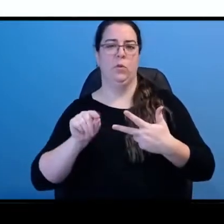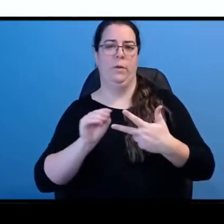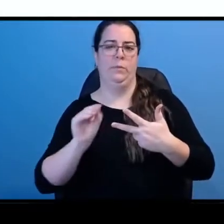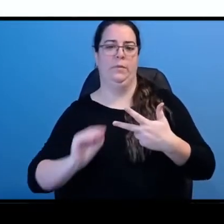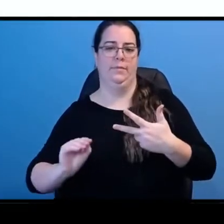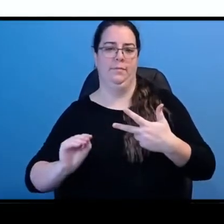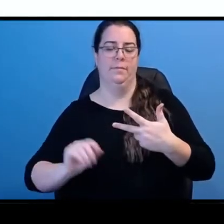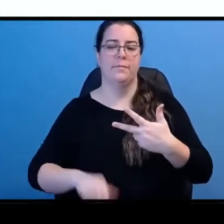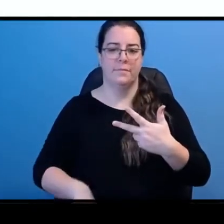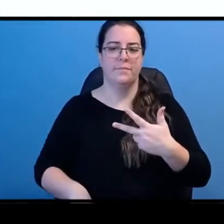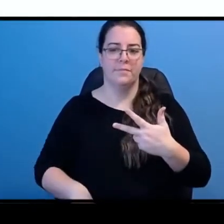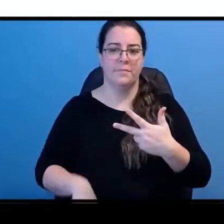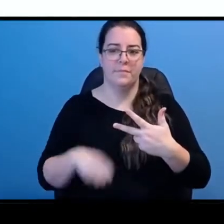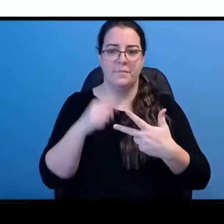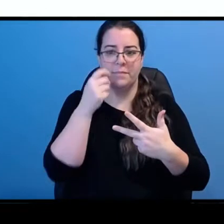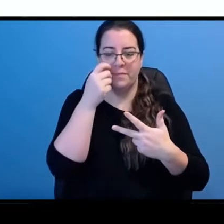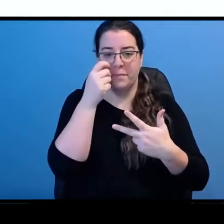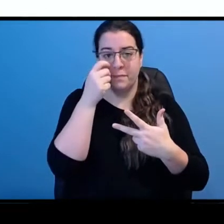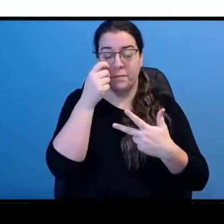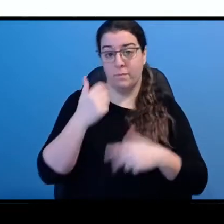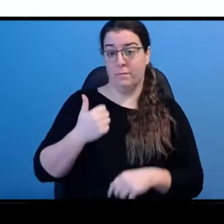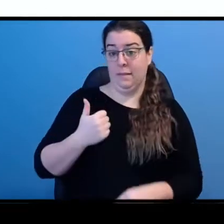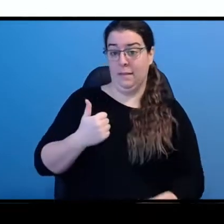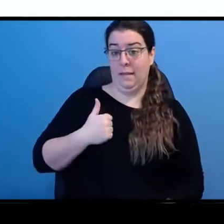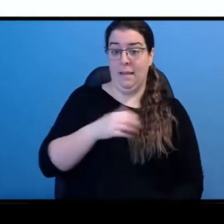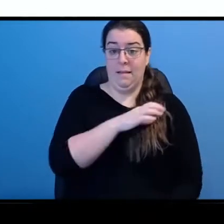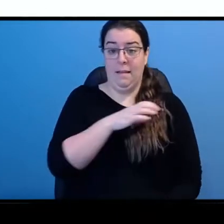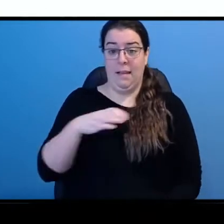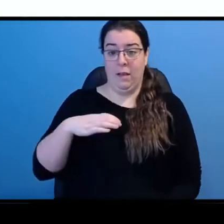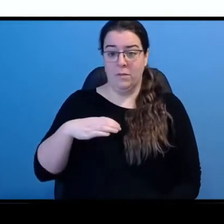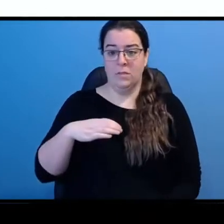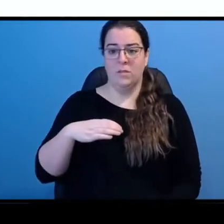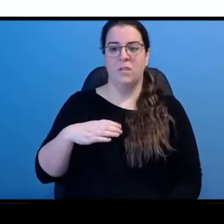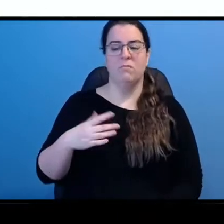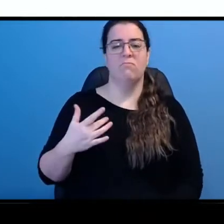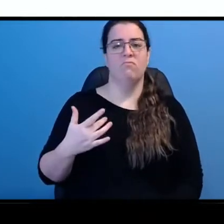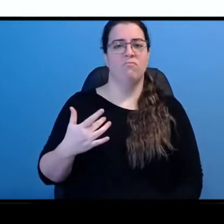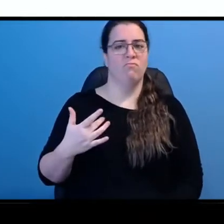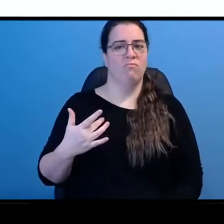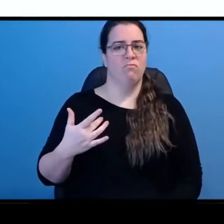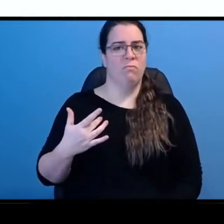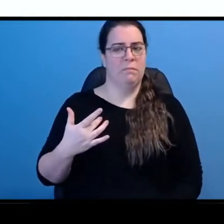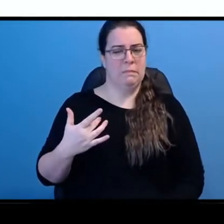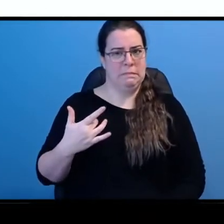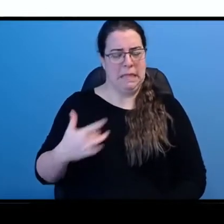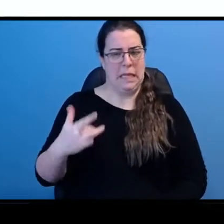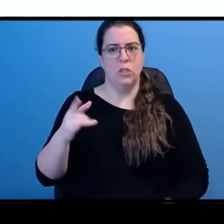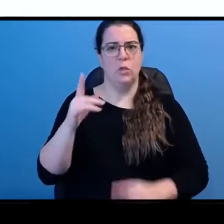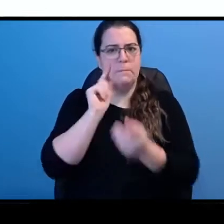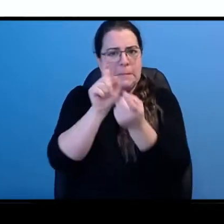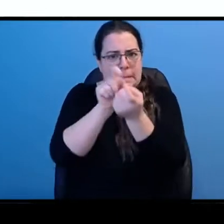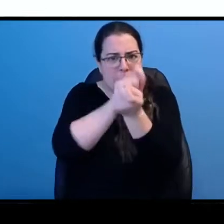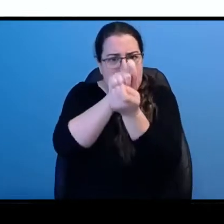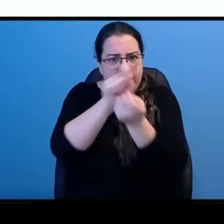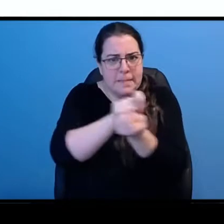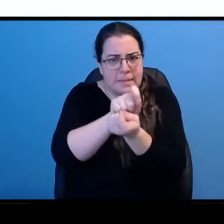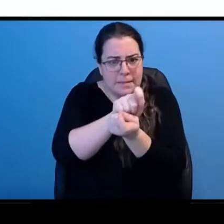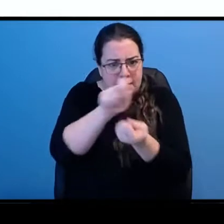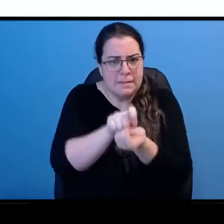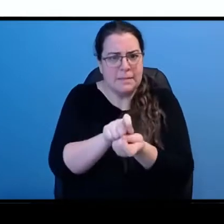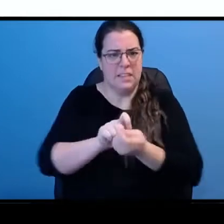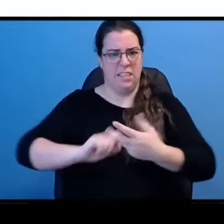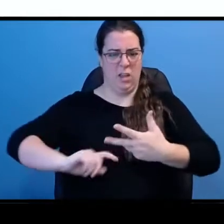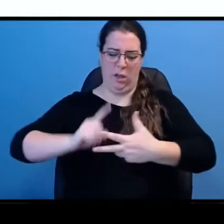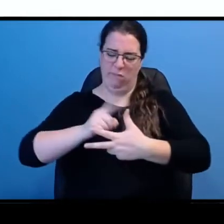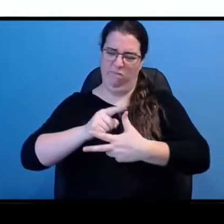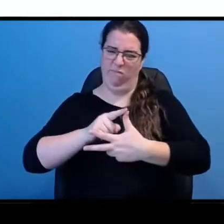sort of breakdown is very specific, and it's very focused on the artistic merit of your project. So